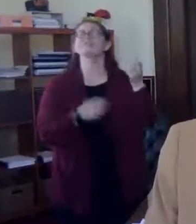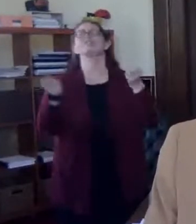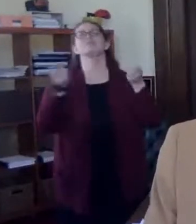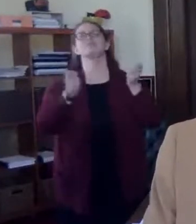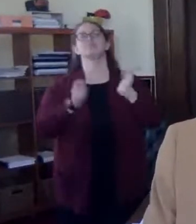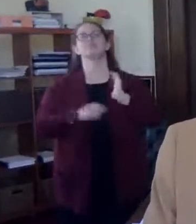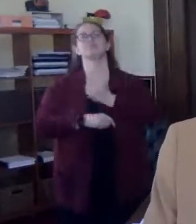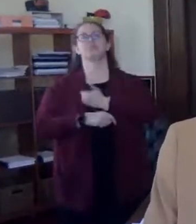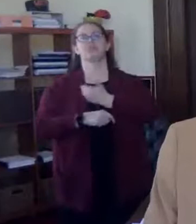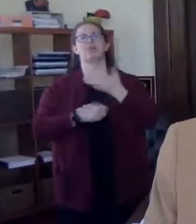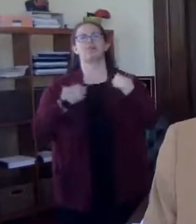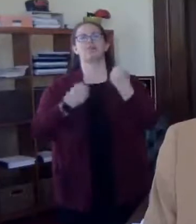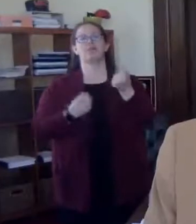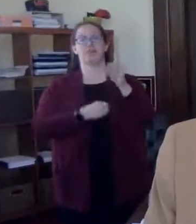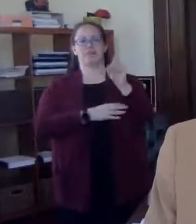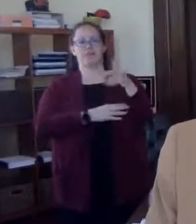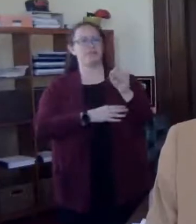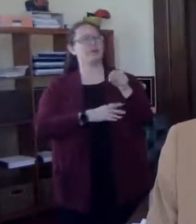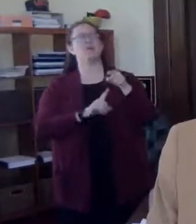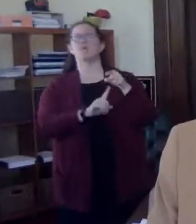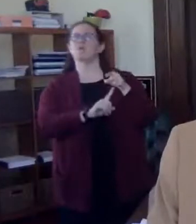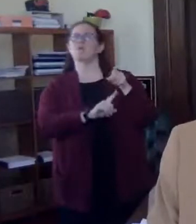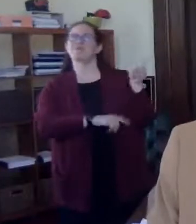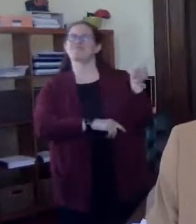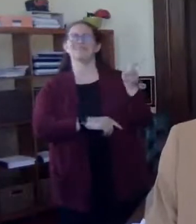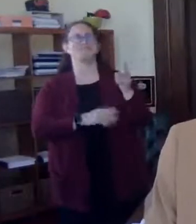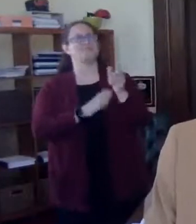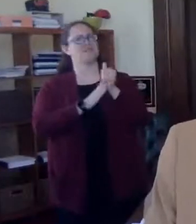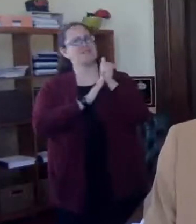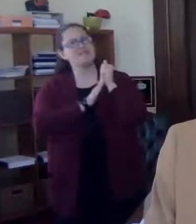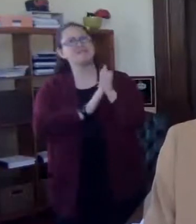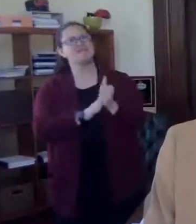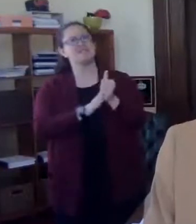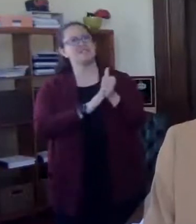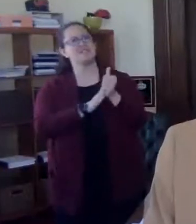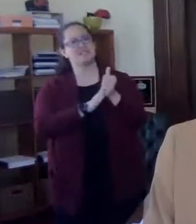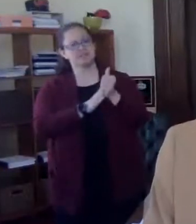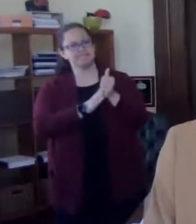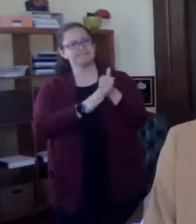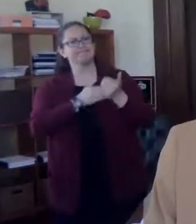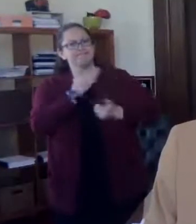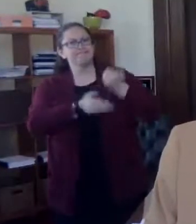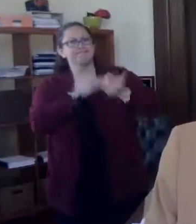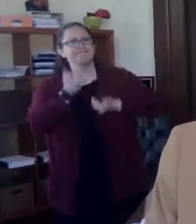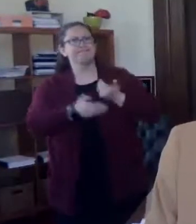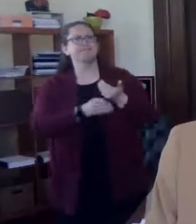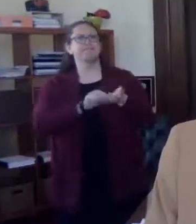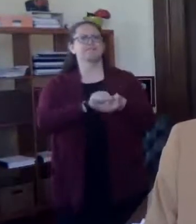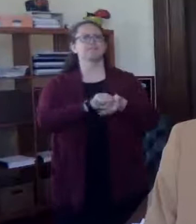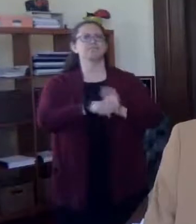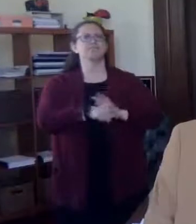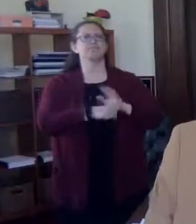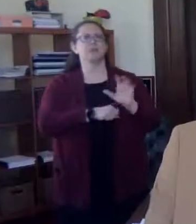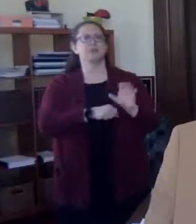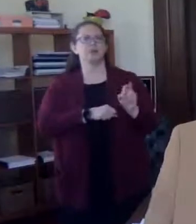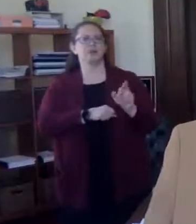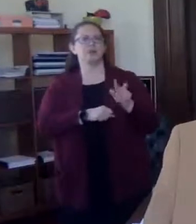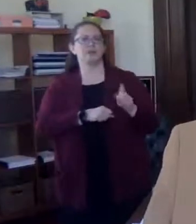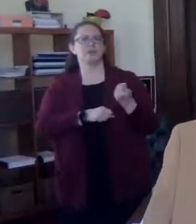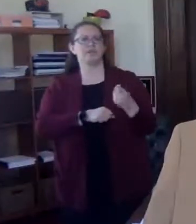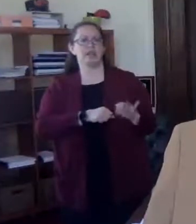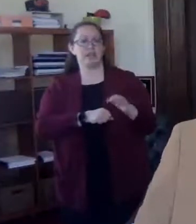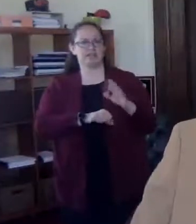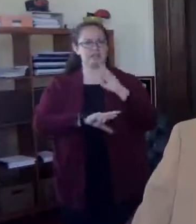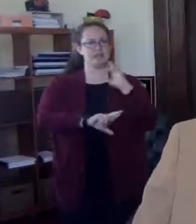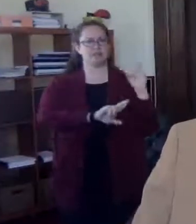who don't know, and he's really been leading our COVID 19 response and very